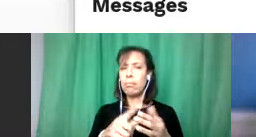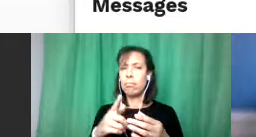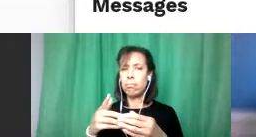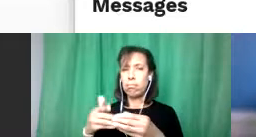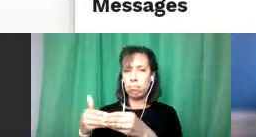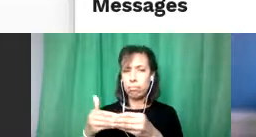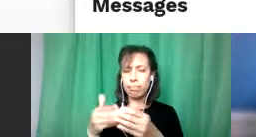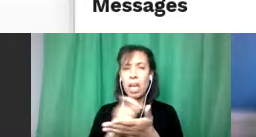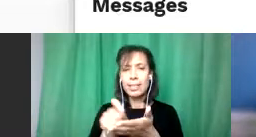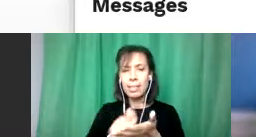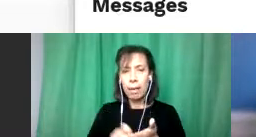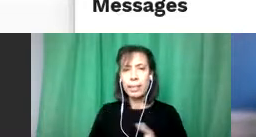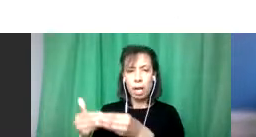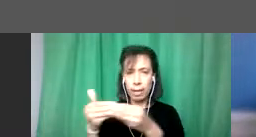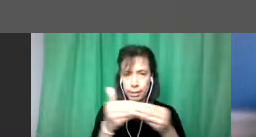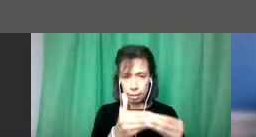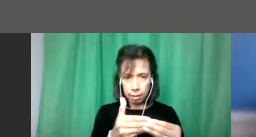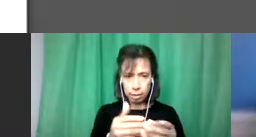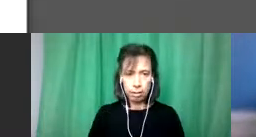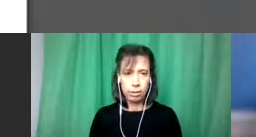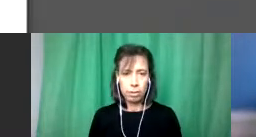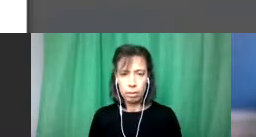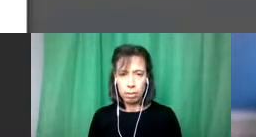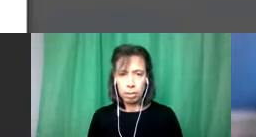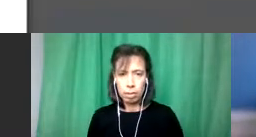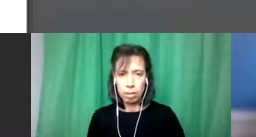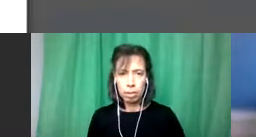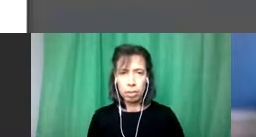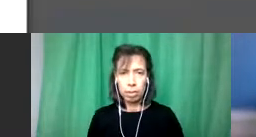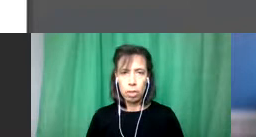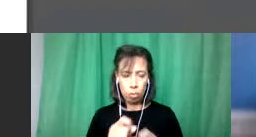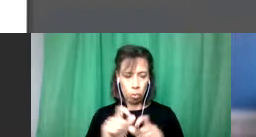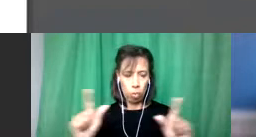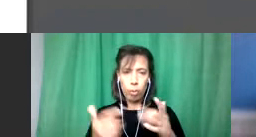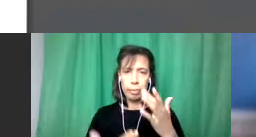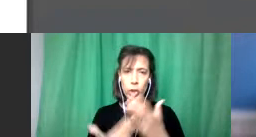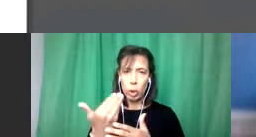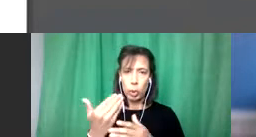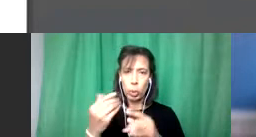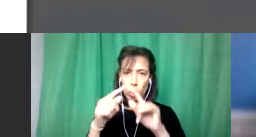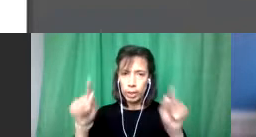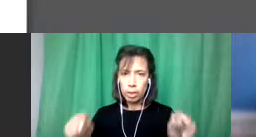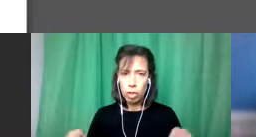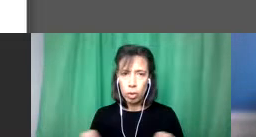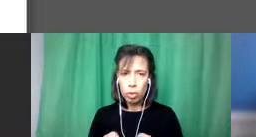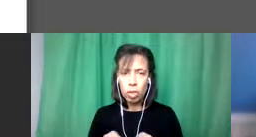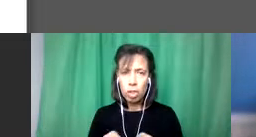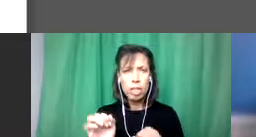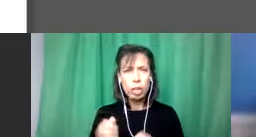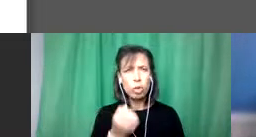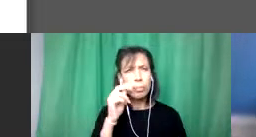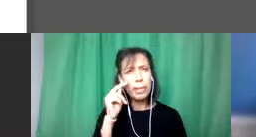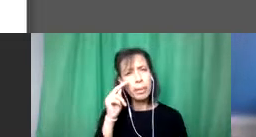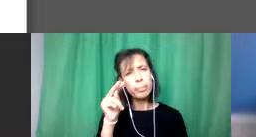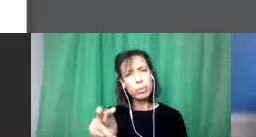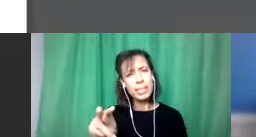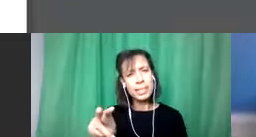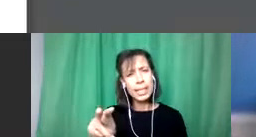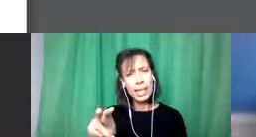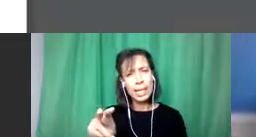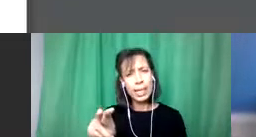Oops. There we go. I'm going to open that in a new window. And you should be able to see that. I know that there's a little bit of